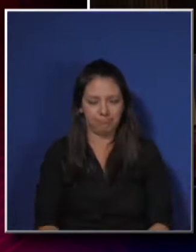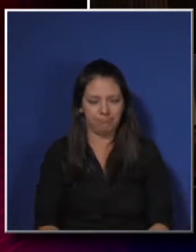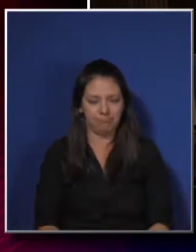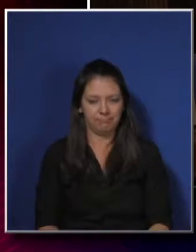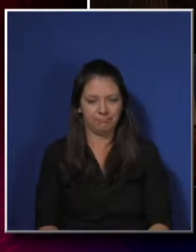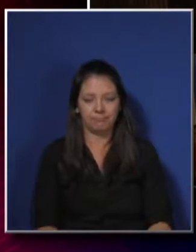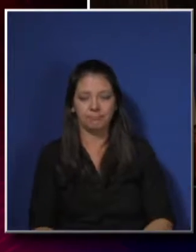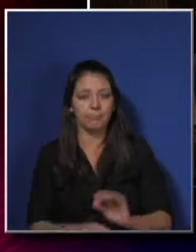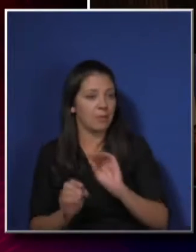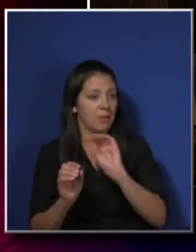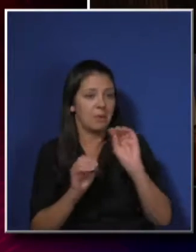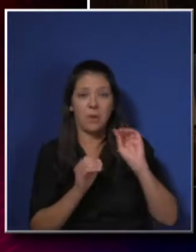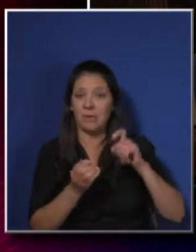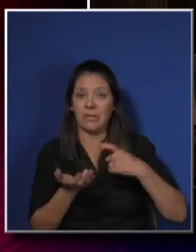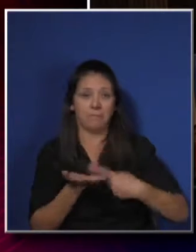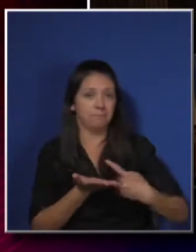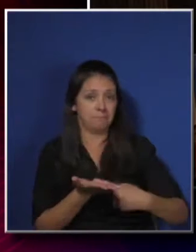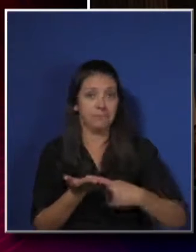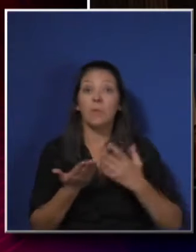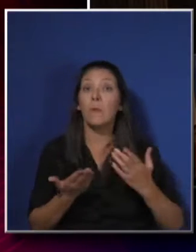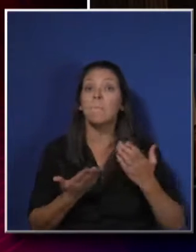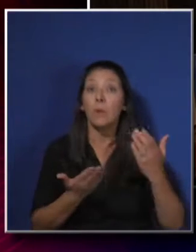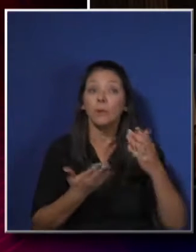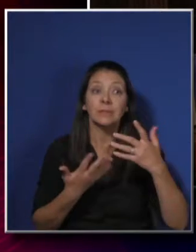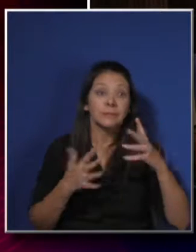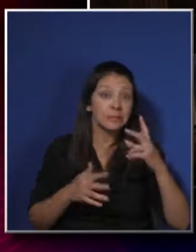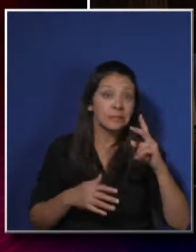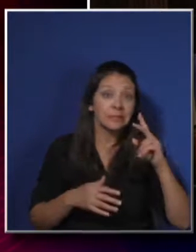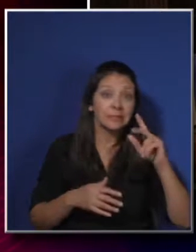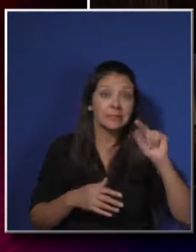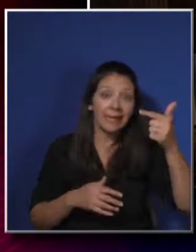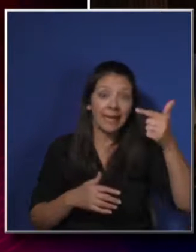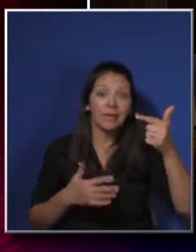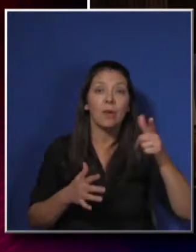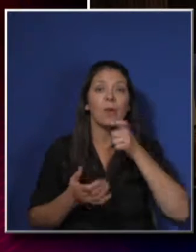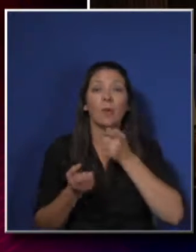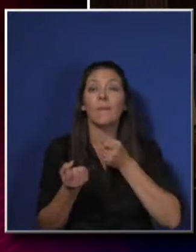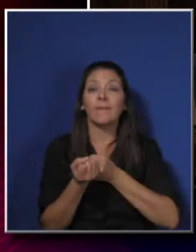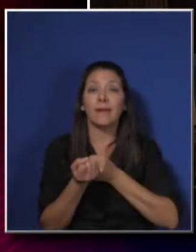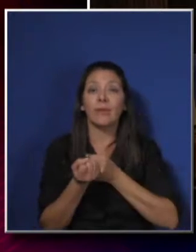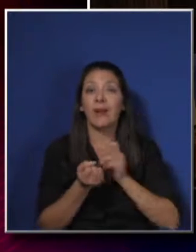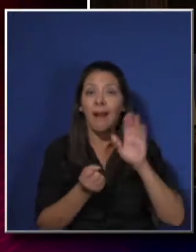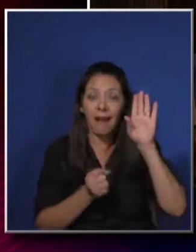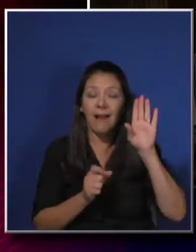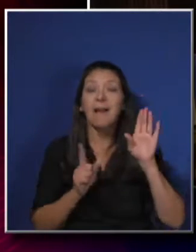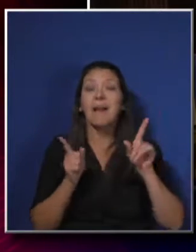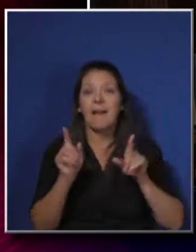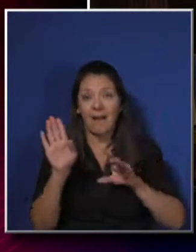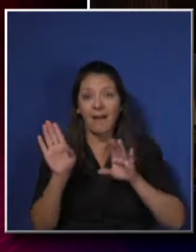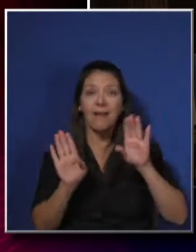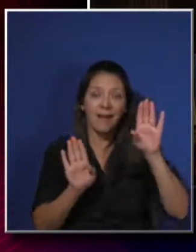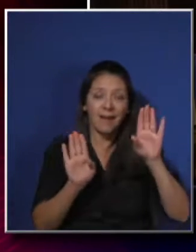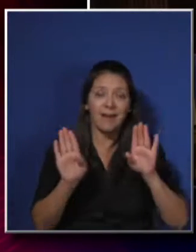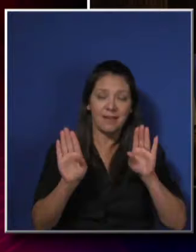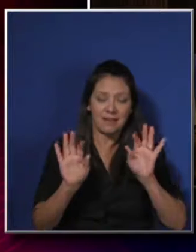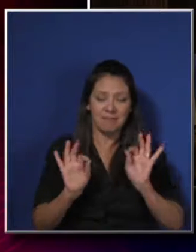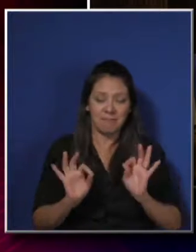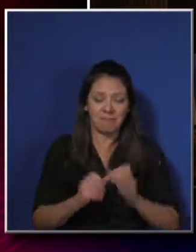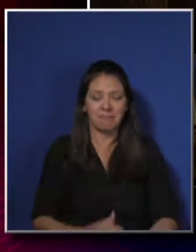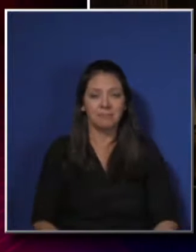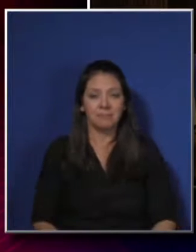If no other discussion, motion on the floor with a second. All those in favor say aye. Aye. Aye. Aye.